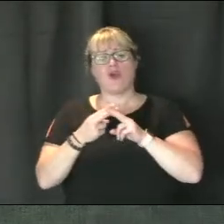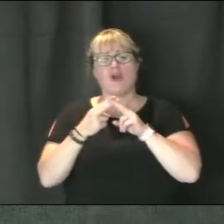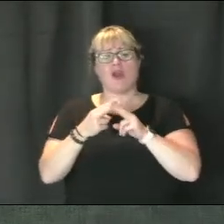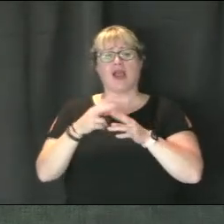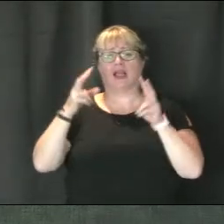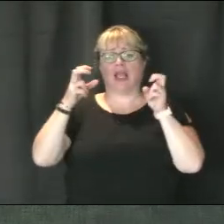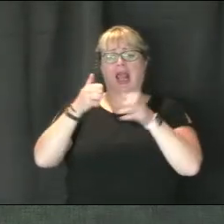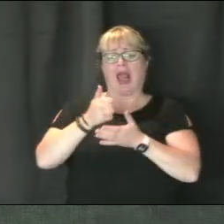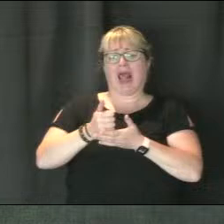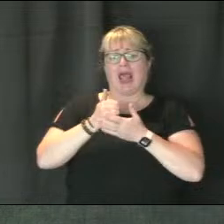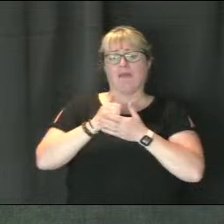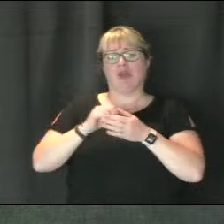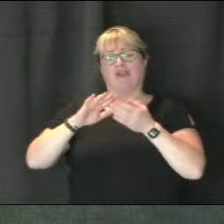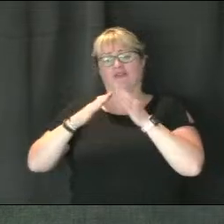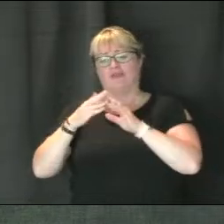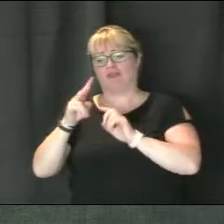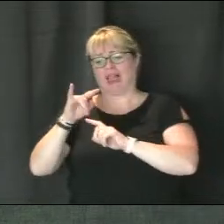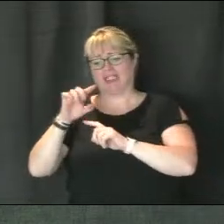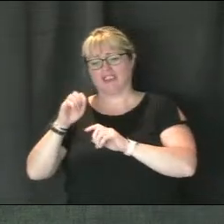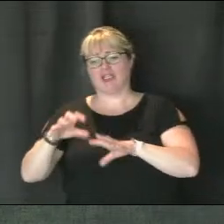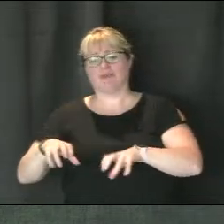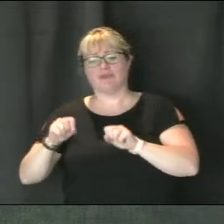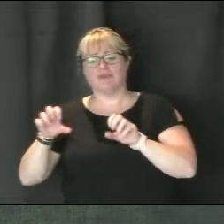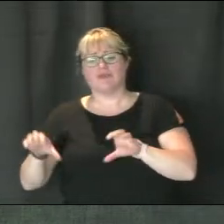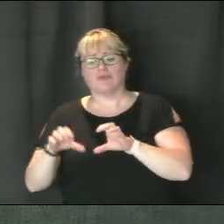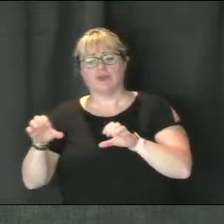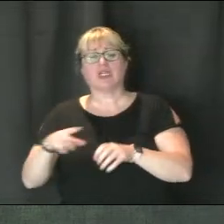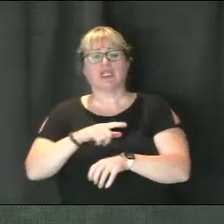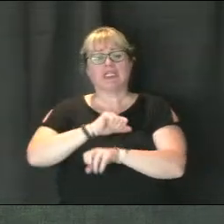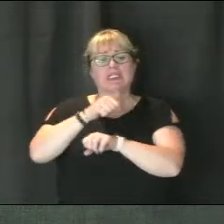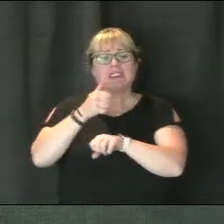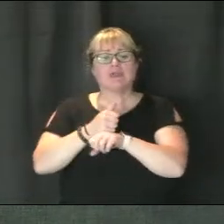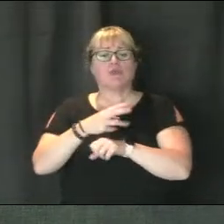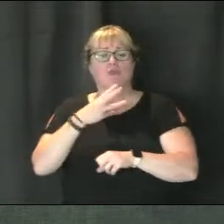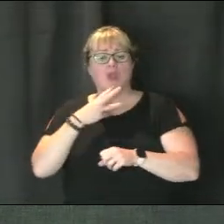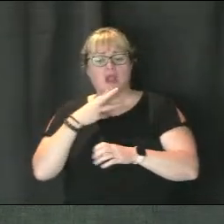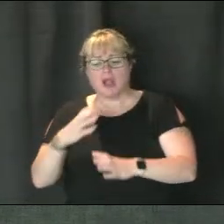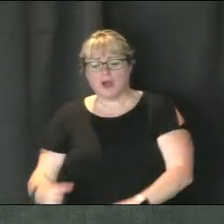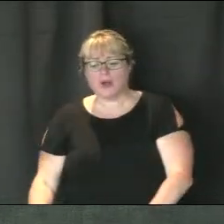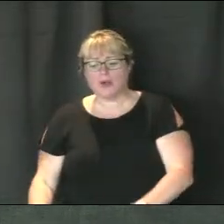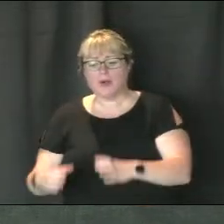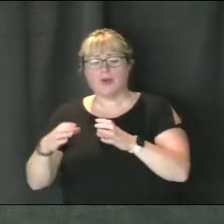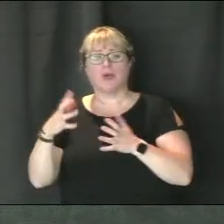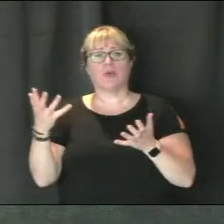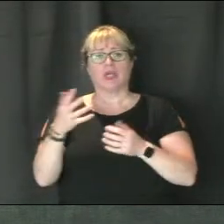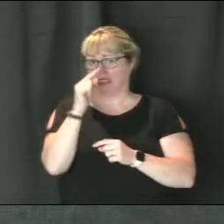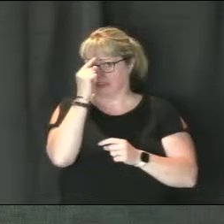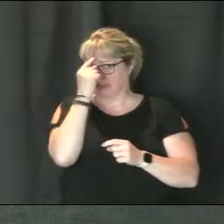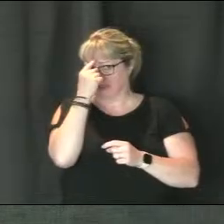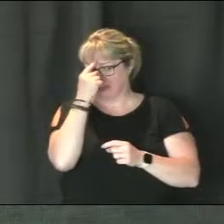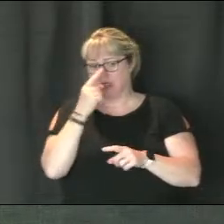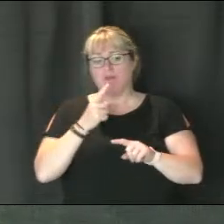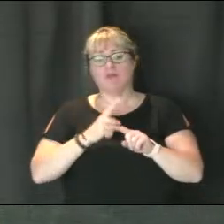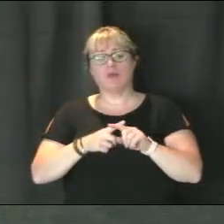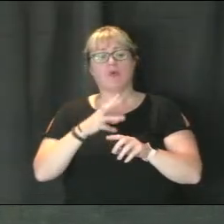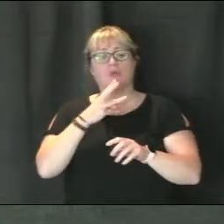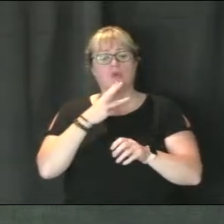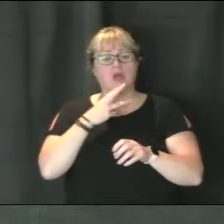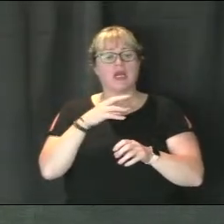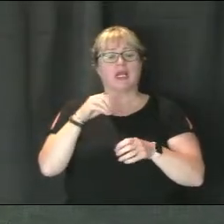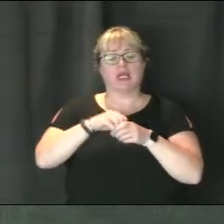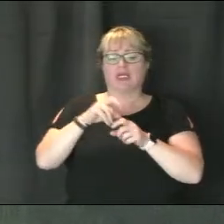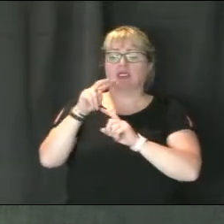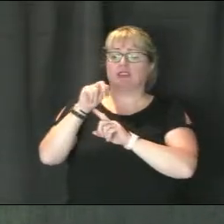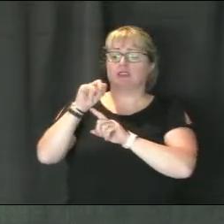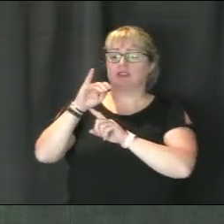Effort, through which she has raised money to install 12 wells in small communities in rural India and a water reservoir for a small village in